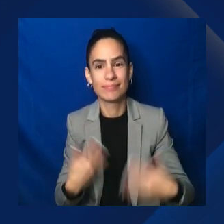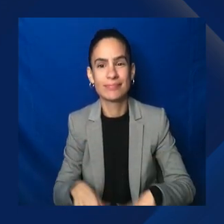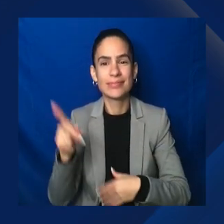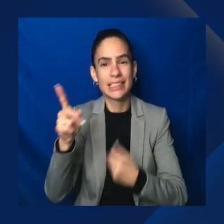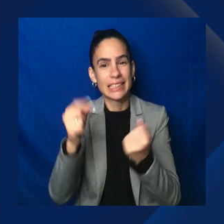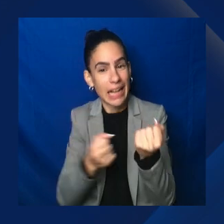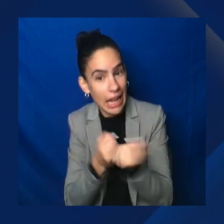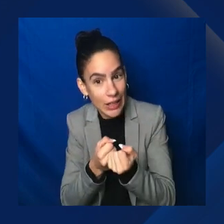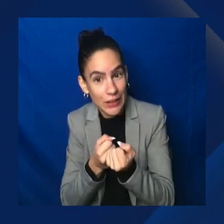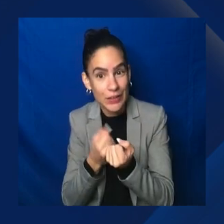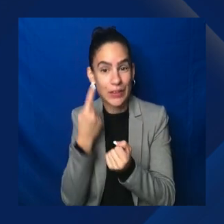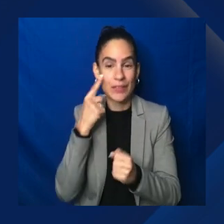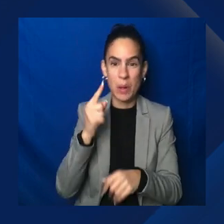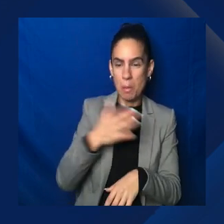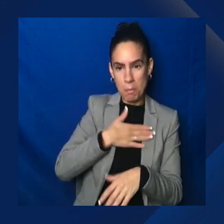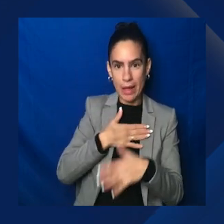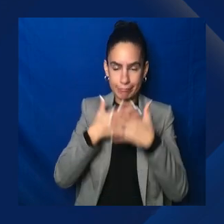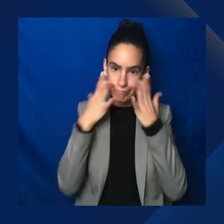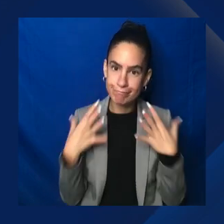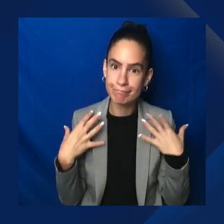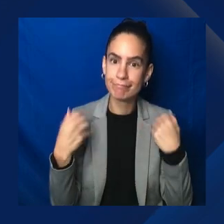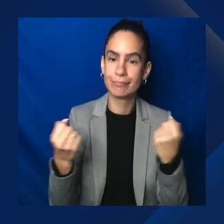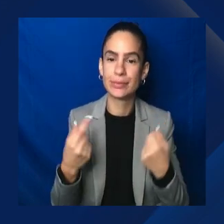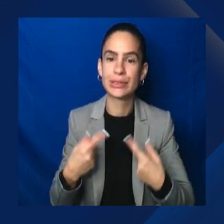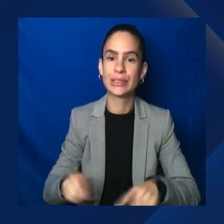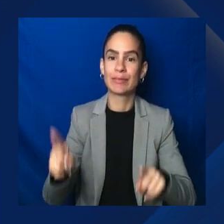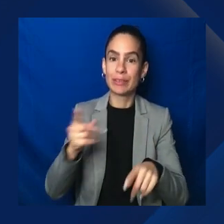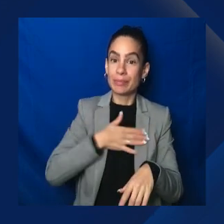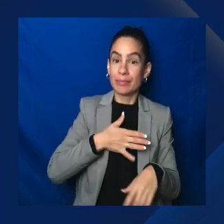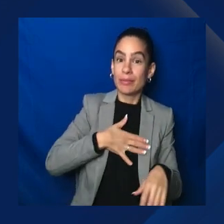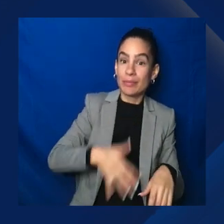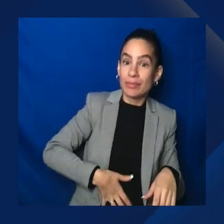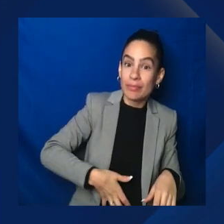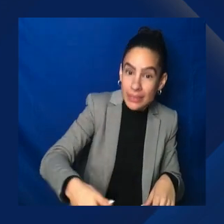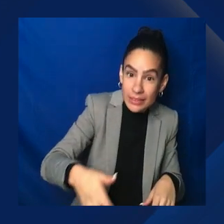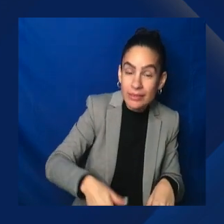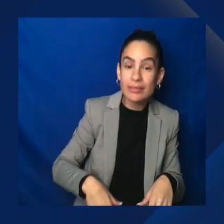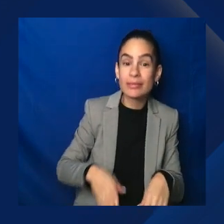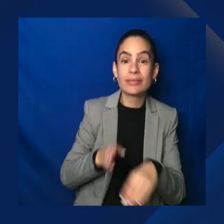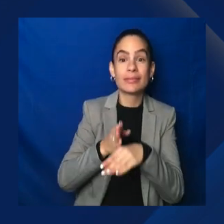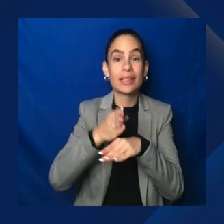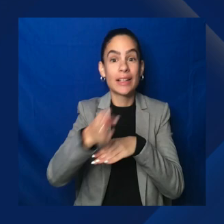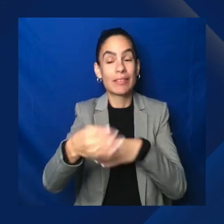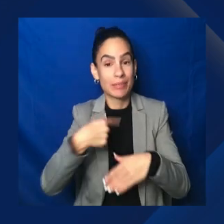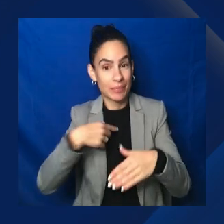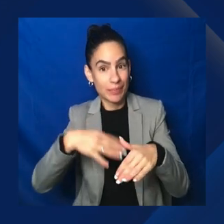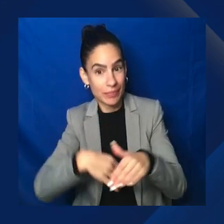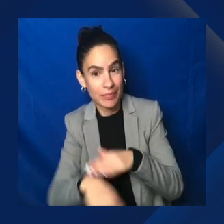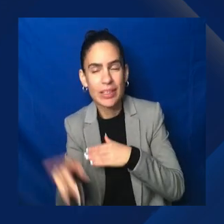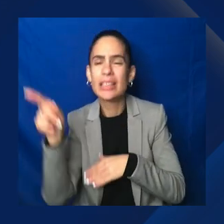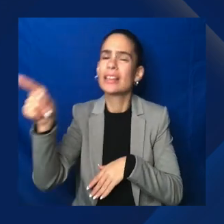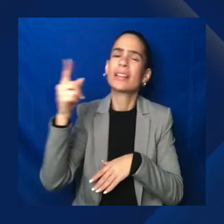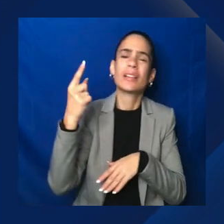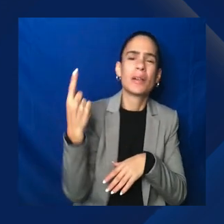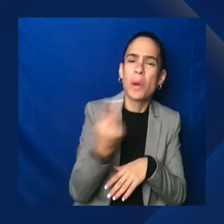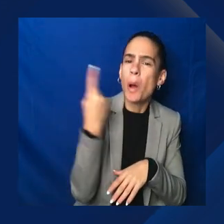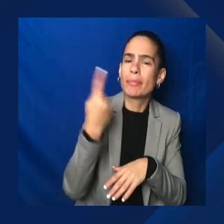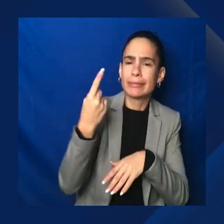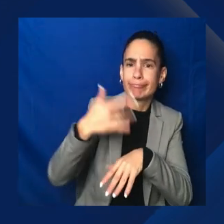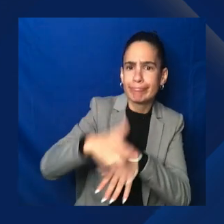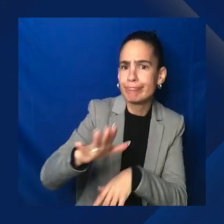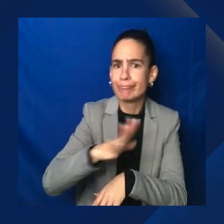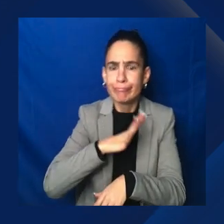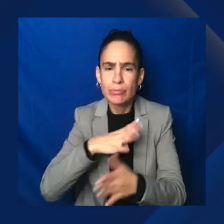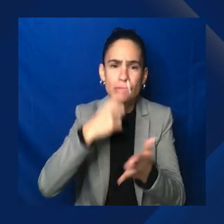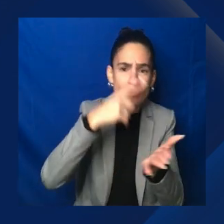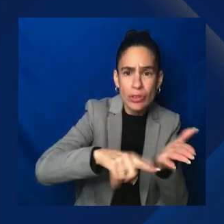prenatal, but all the care afterwards. She was always there, you know, checking up, making sure my